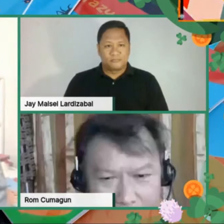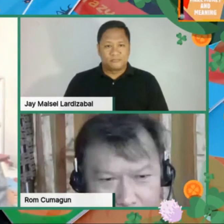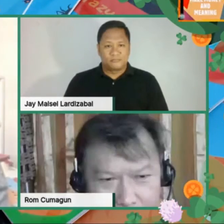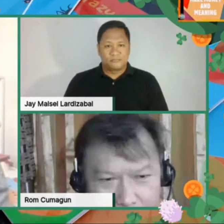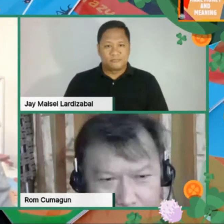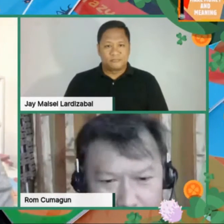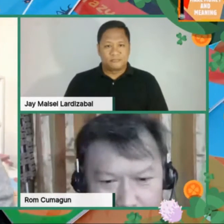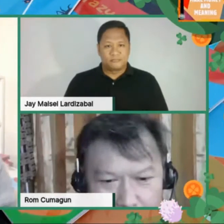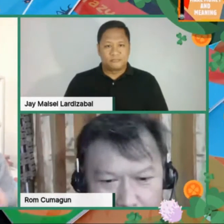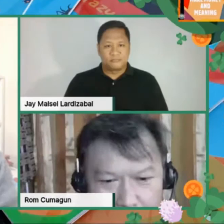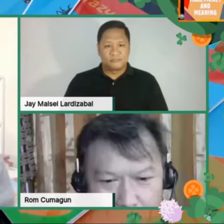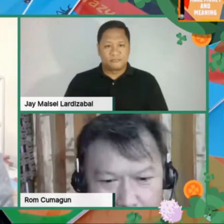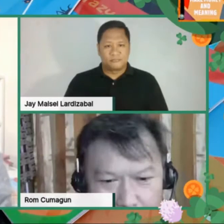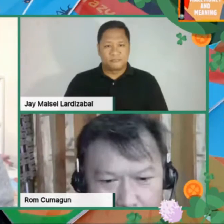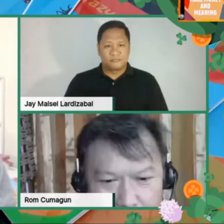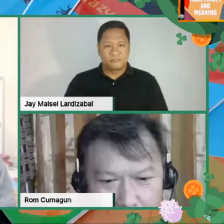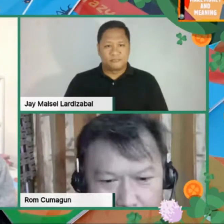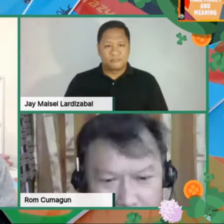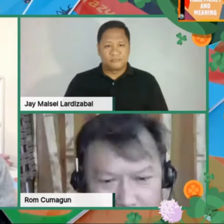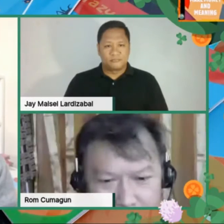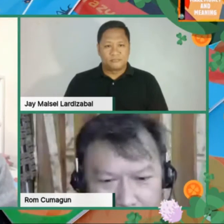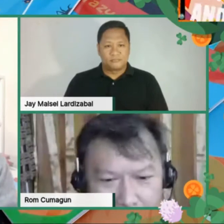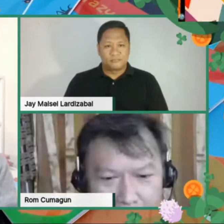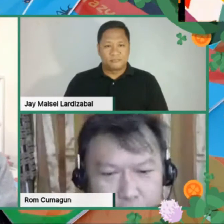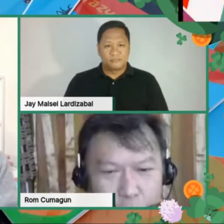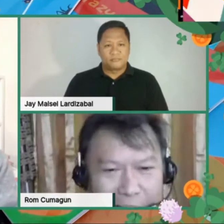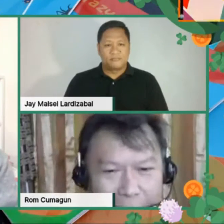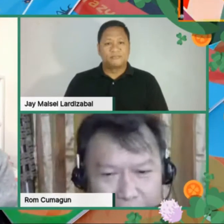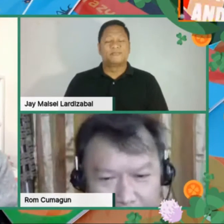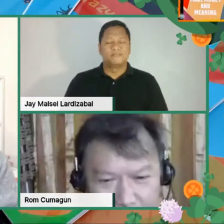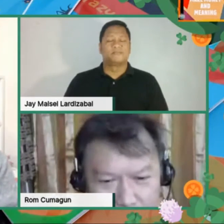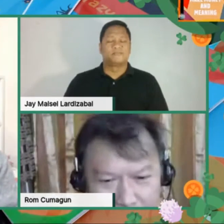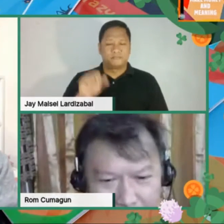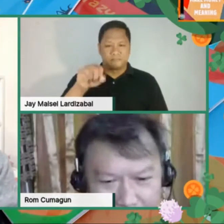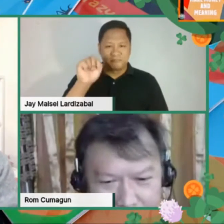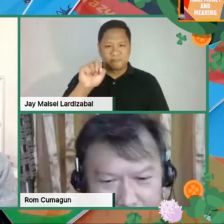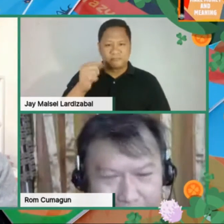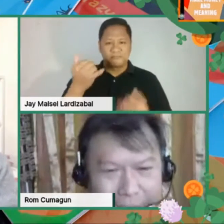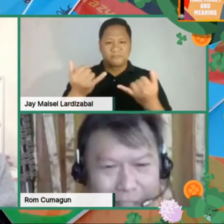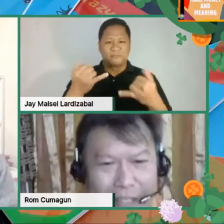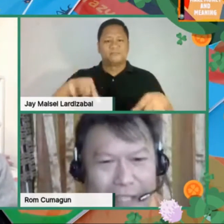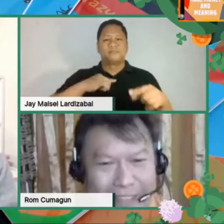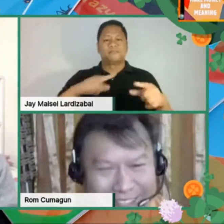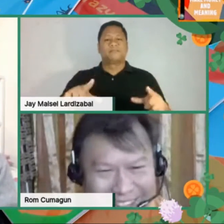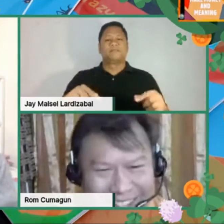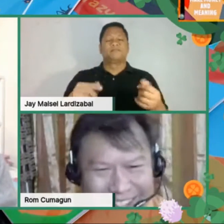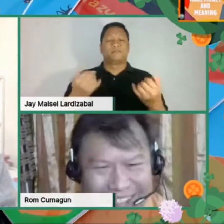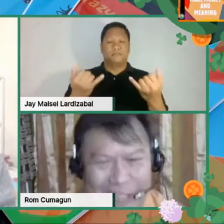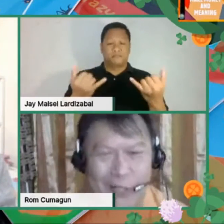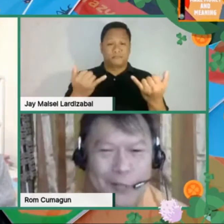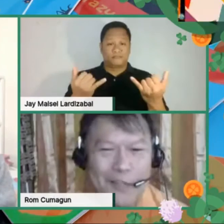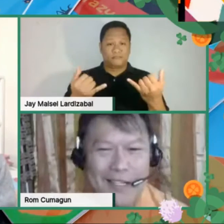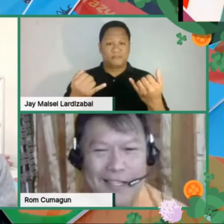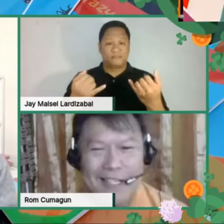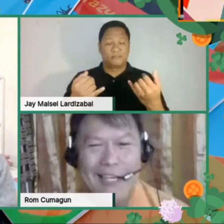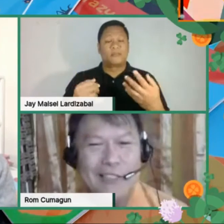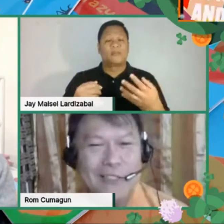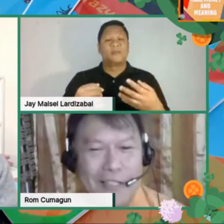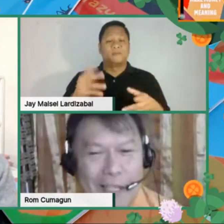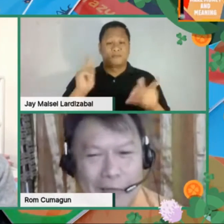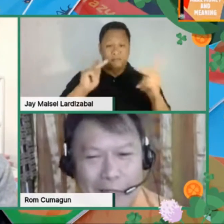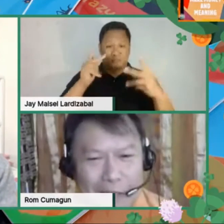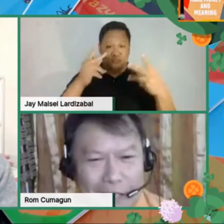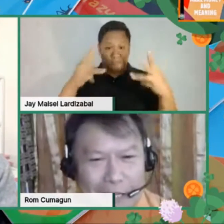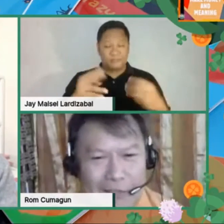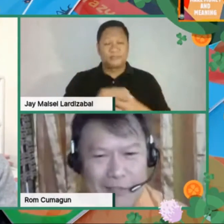Cora, Cora, can you hear me? Hi. Yes, we're live now. We're live. Yes. So let's